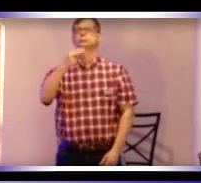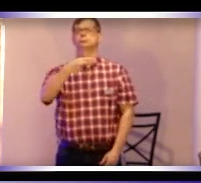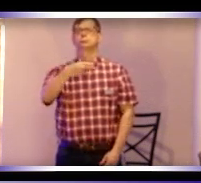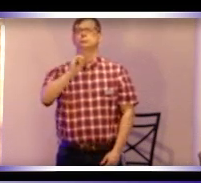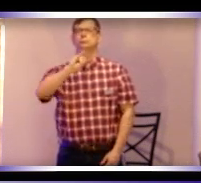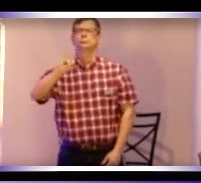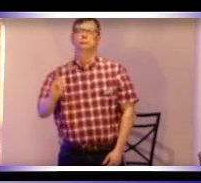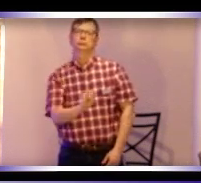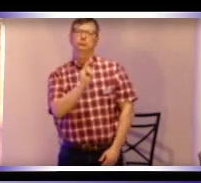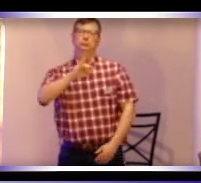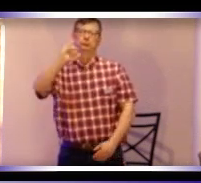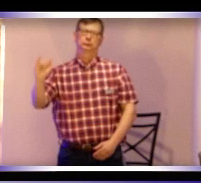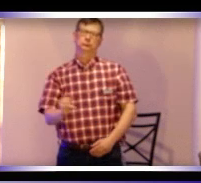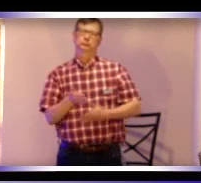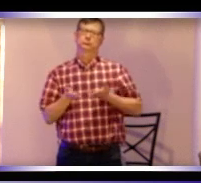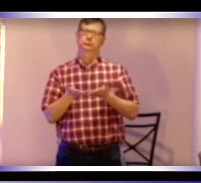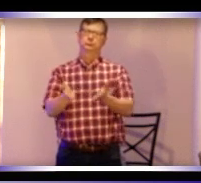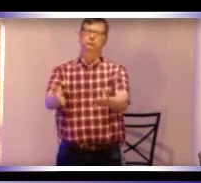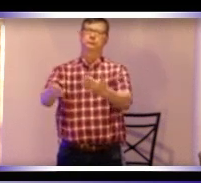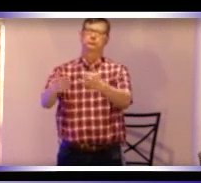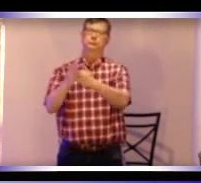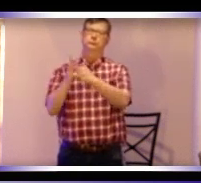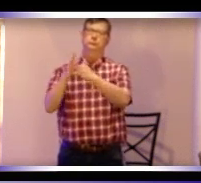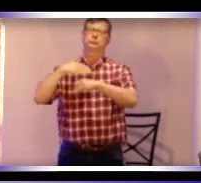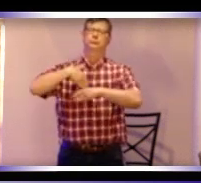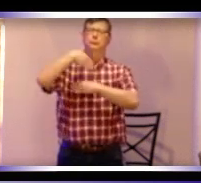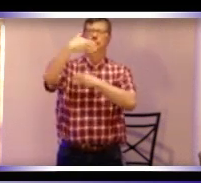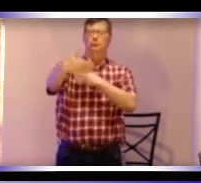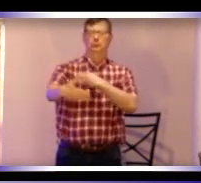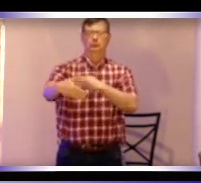Just let it out with a little sound if you care to.